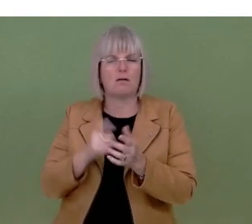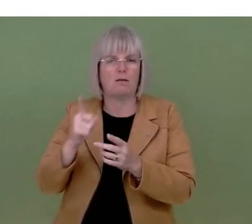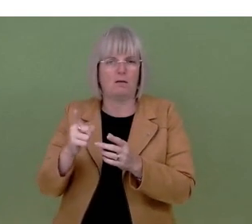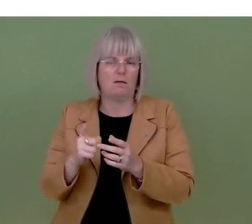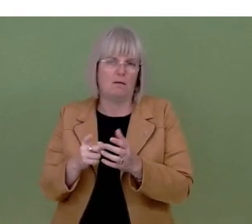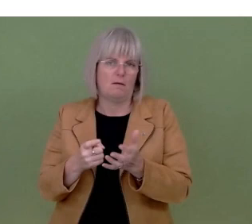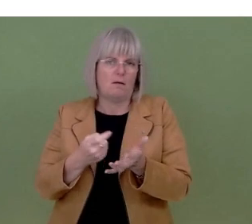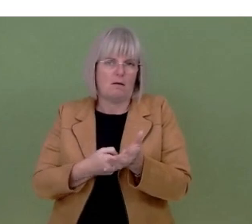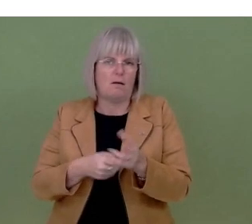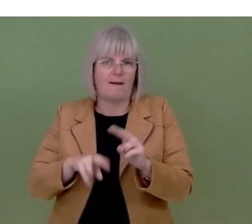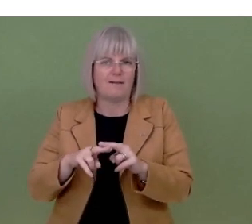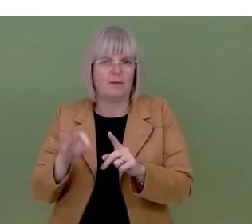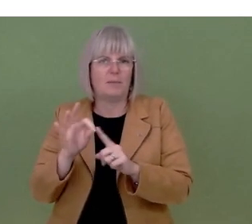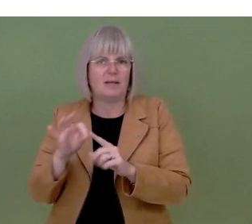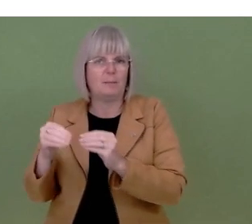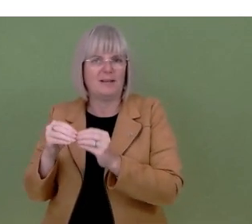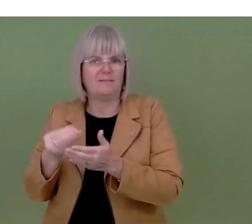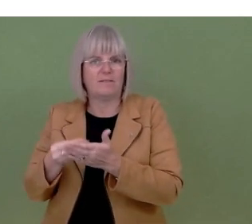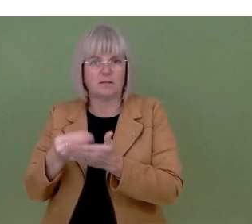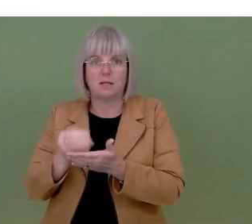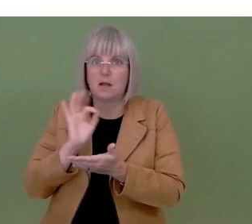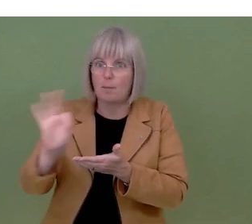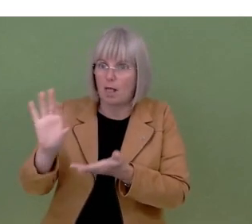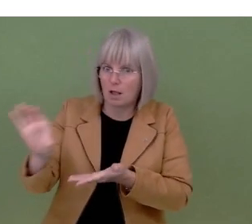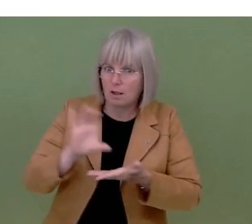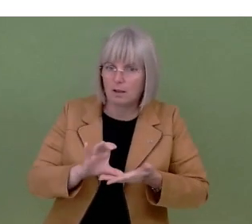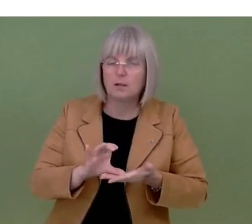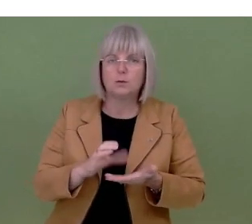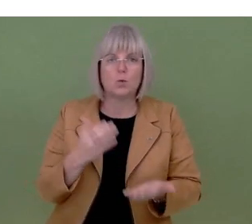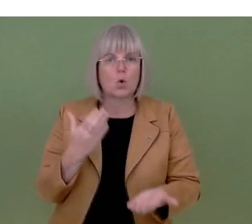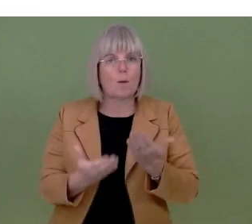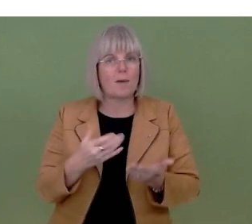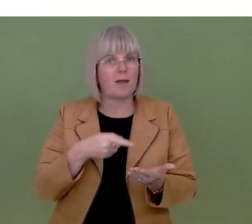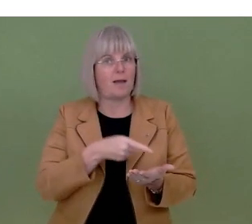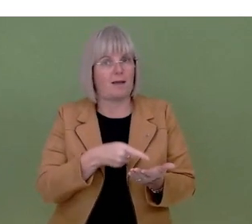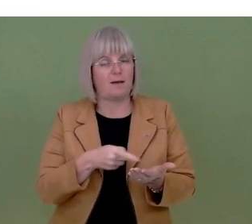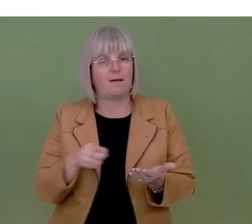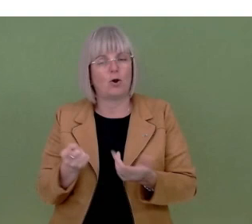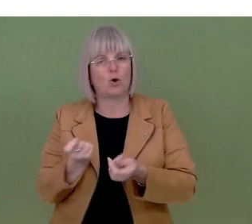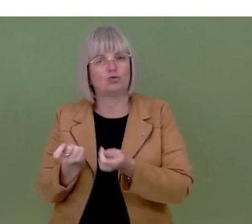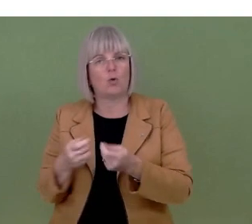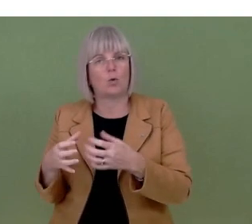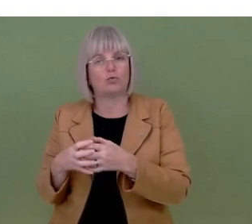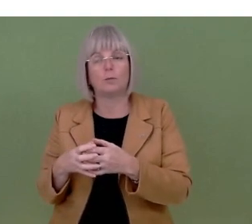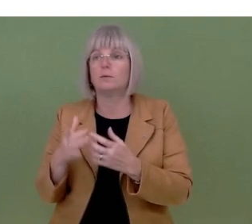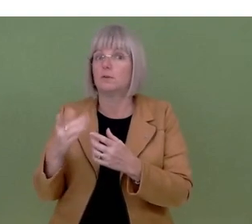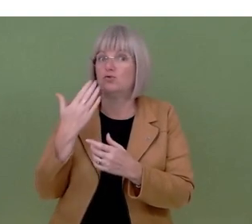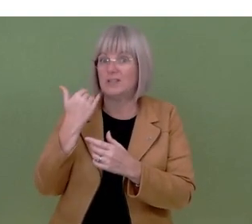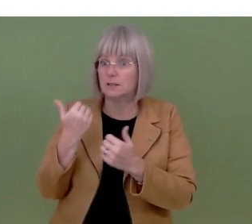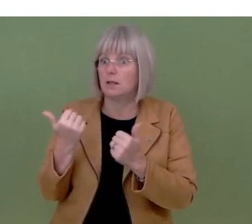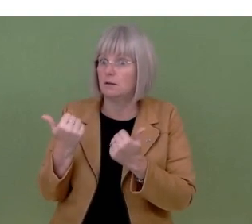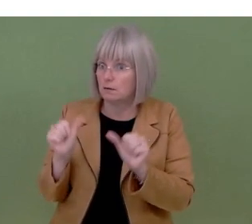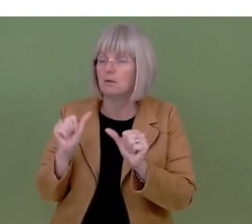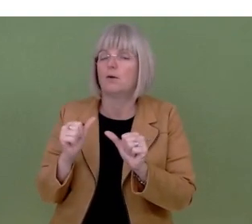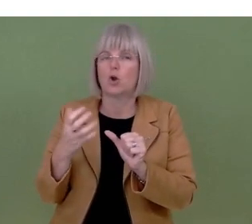funding, to compare these results against a control group, and we've recently been granted that as well. So we